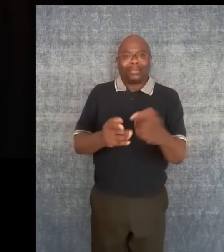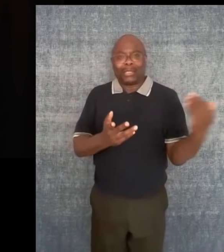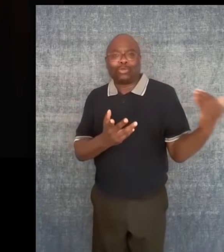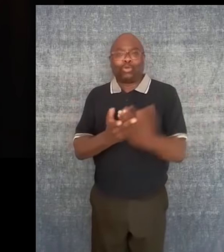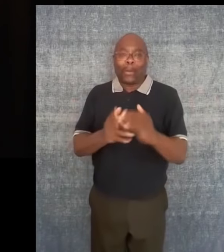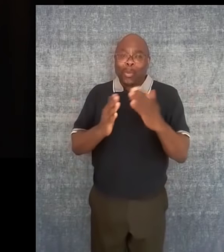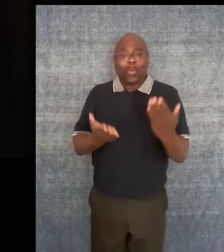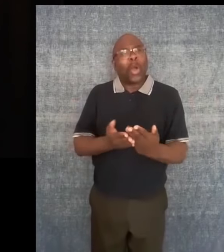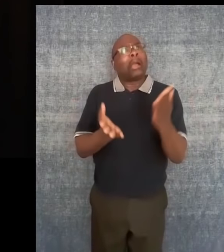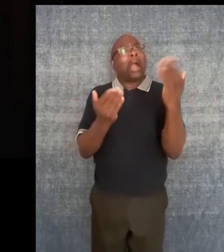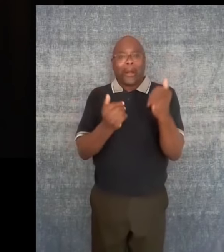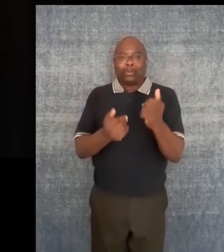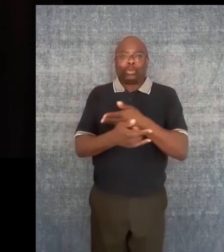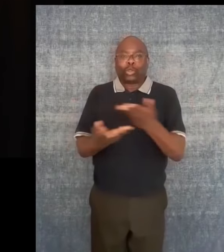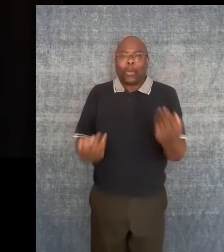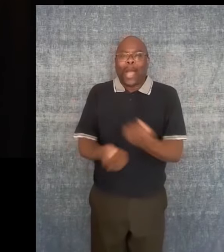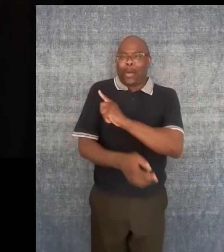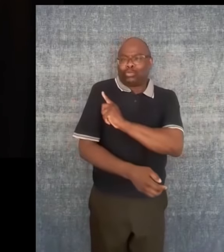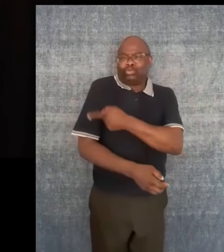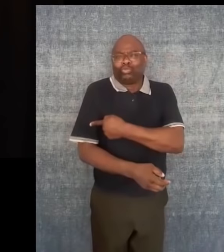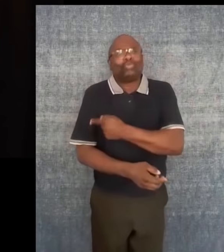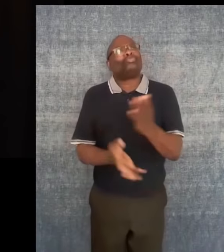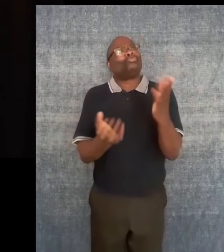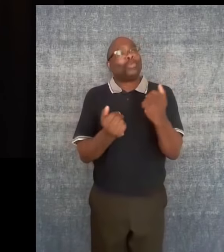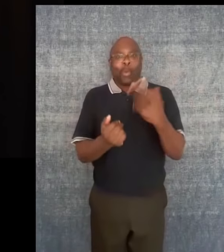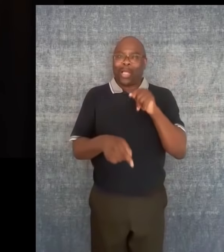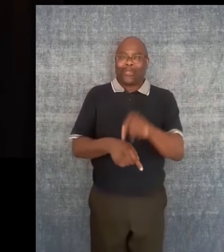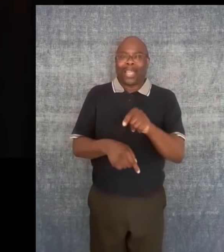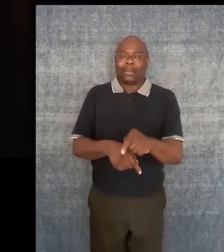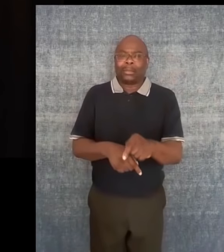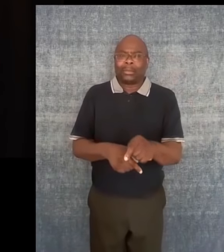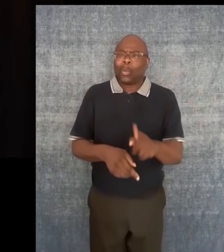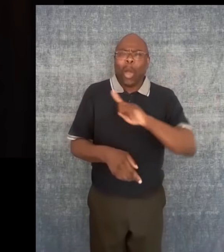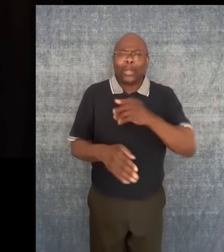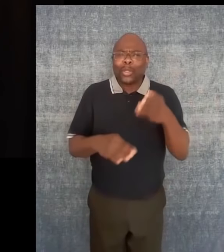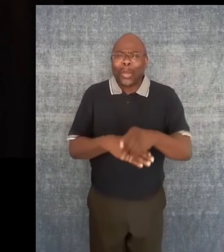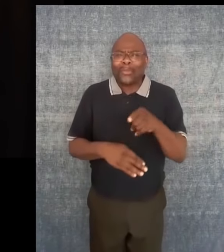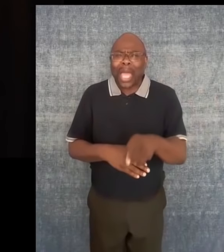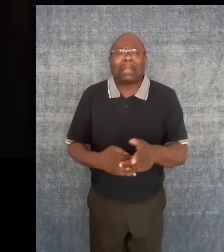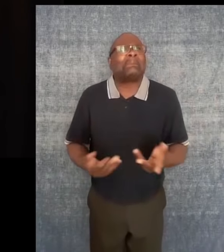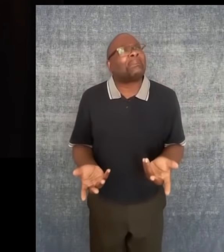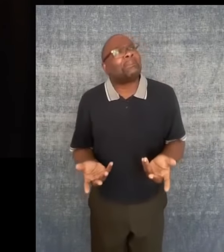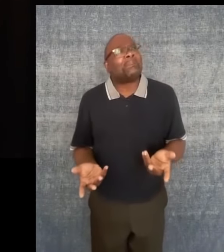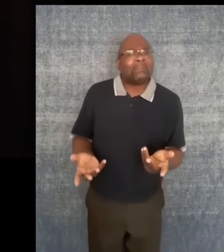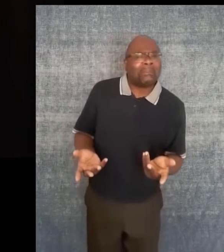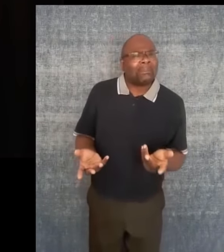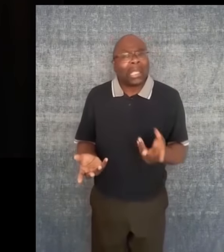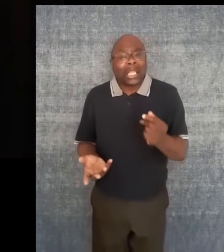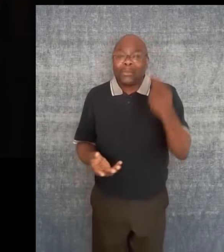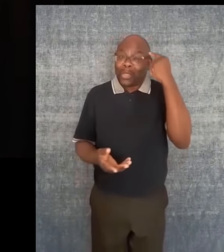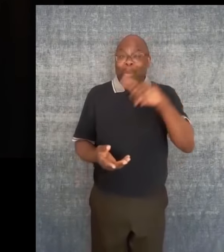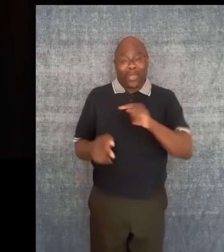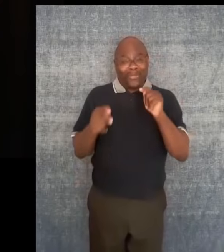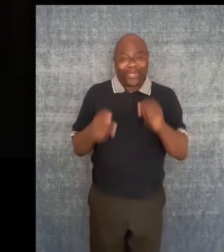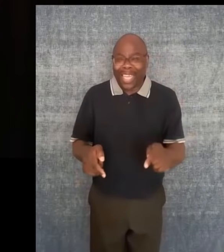intervening in the world, coming in and showing his superpower. But why doesn't God do that? Some think because of